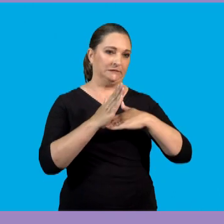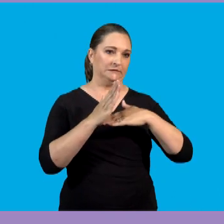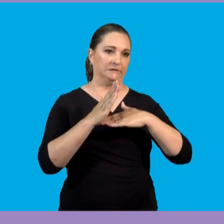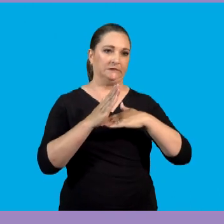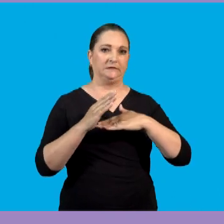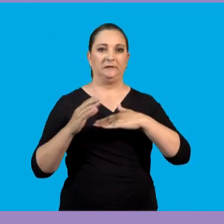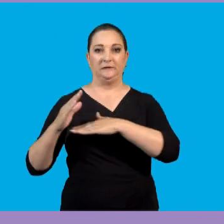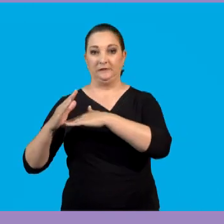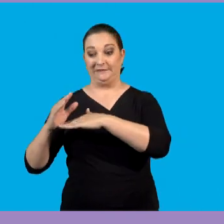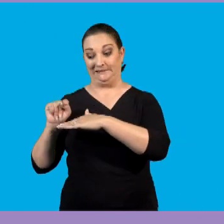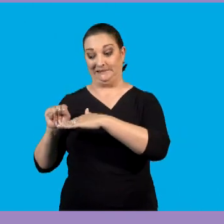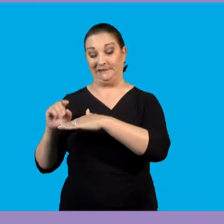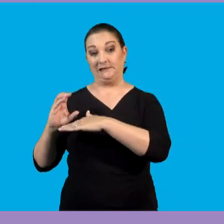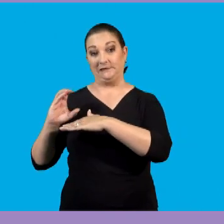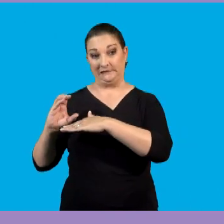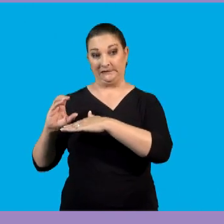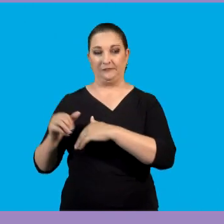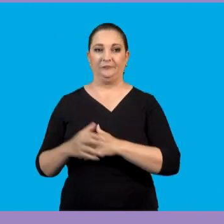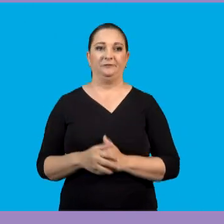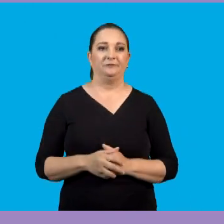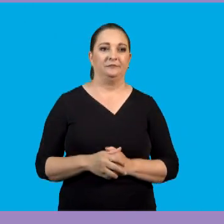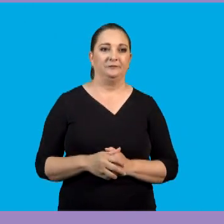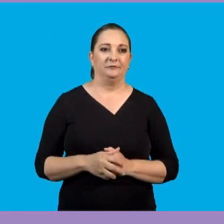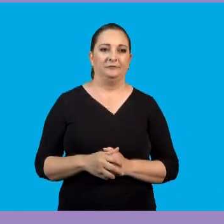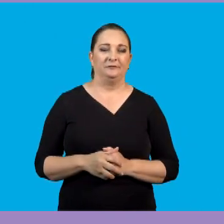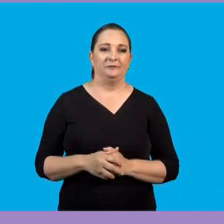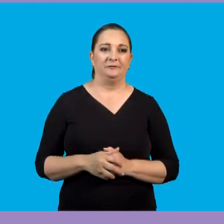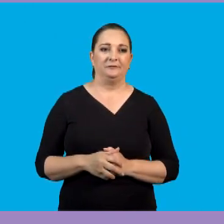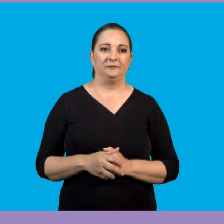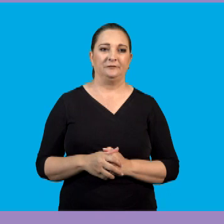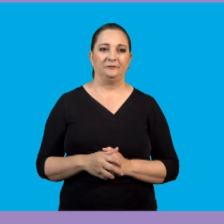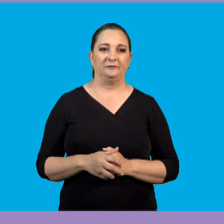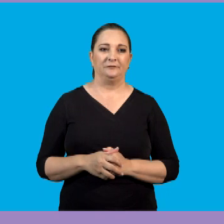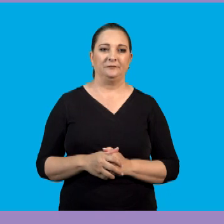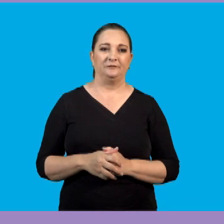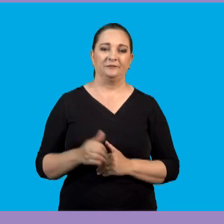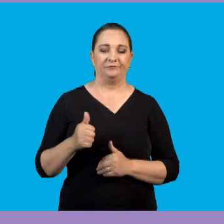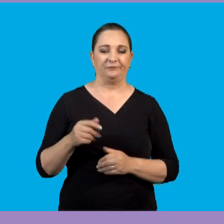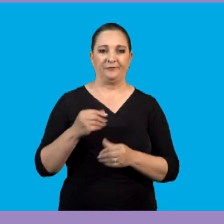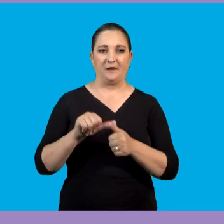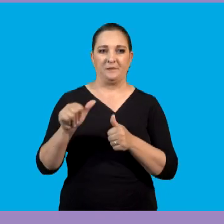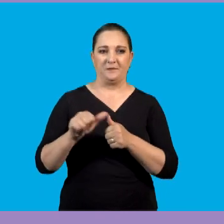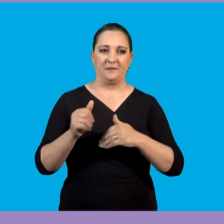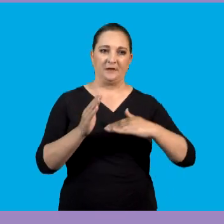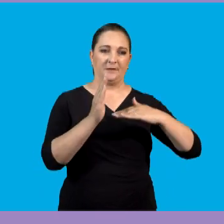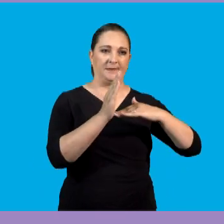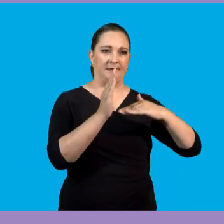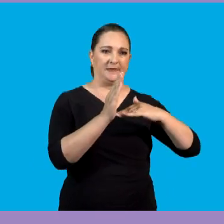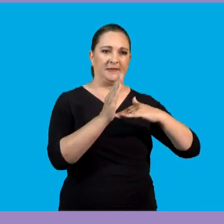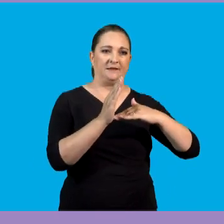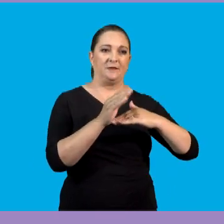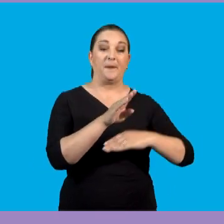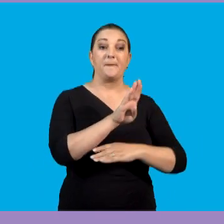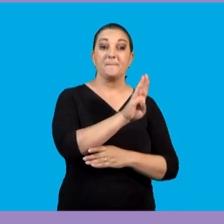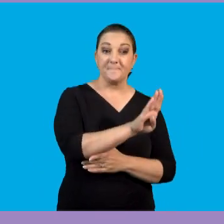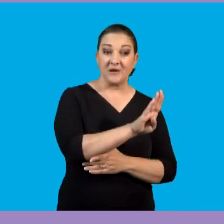angle C is equals to, let's rather write it like this. So that is angle B